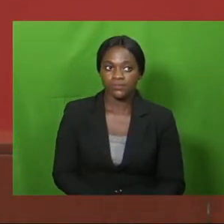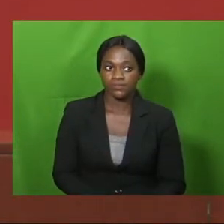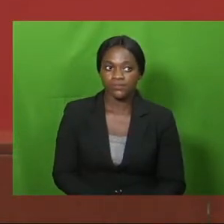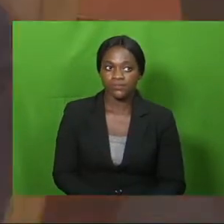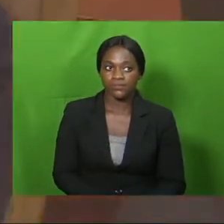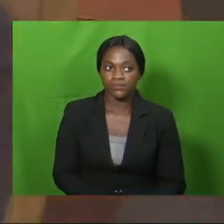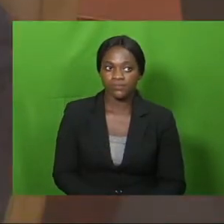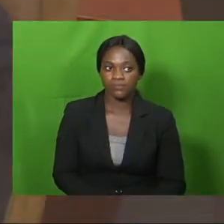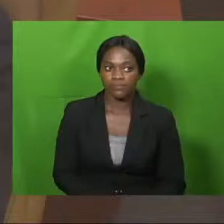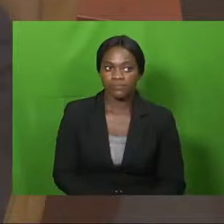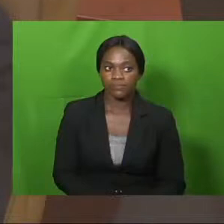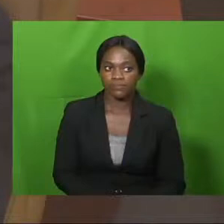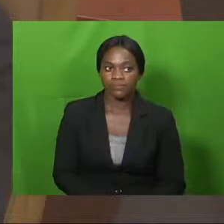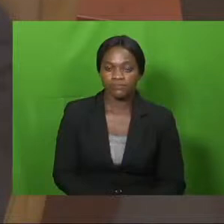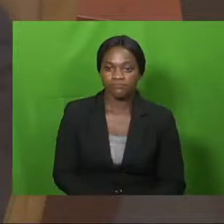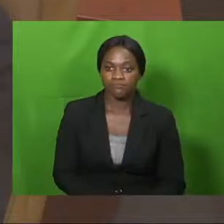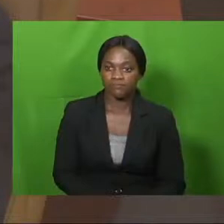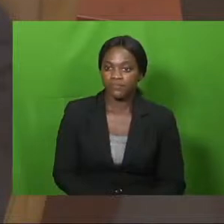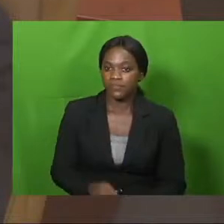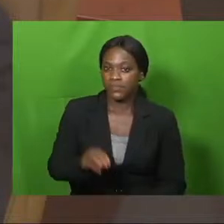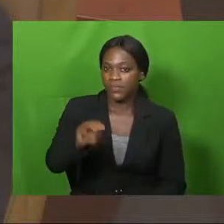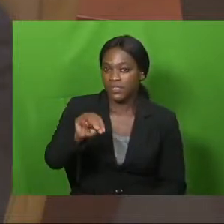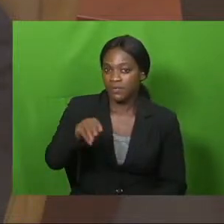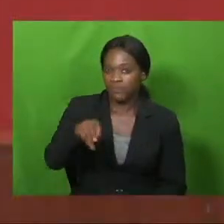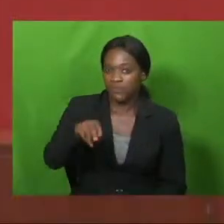Yes, Honorable Member for Northton.